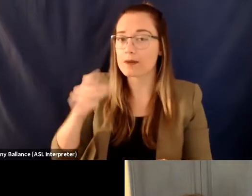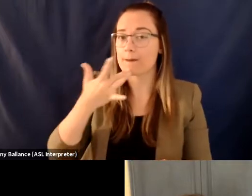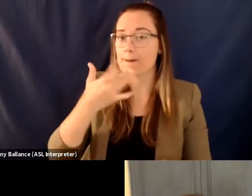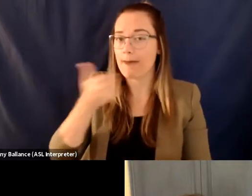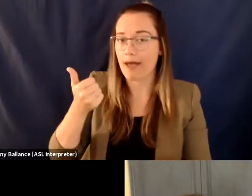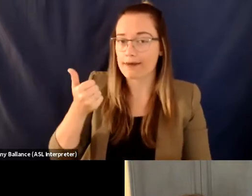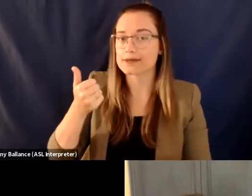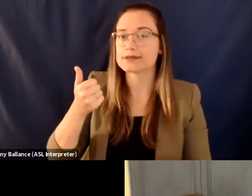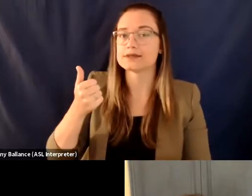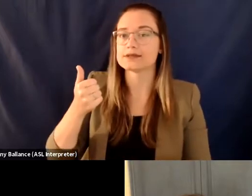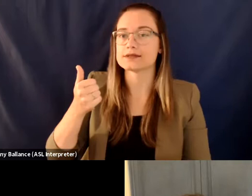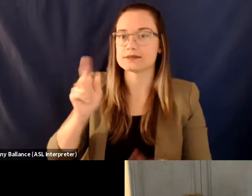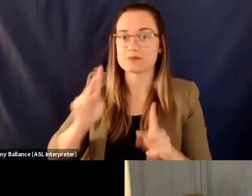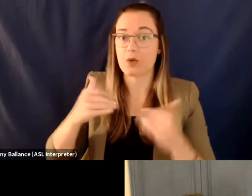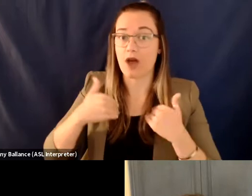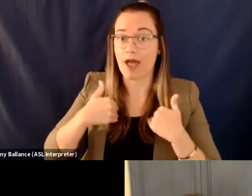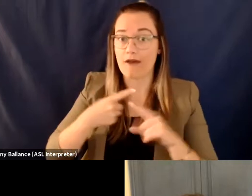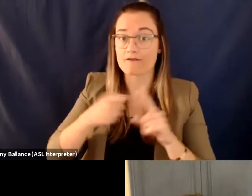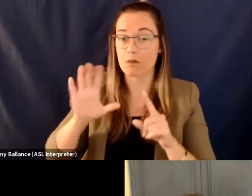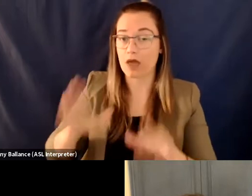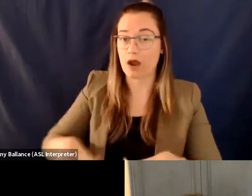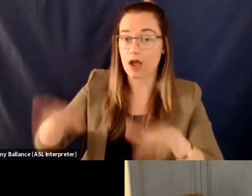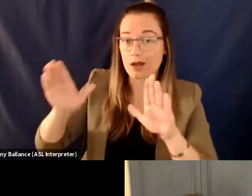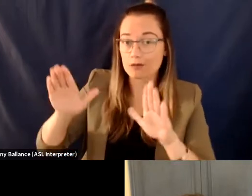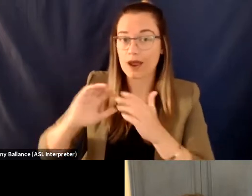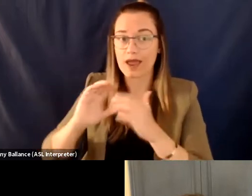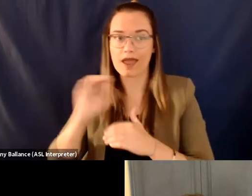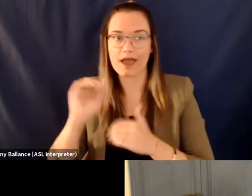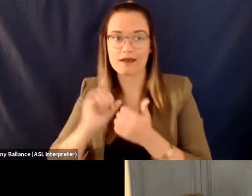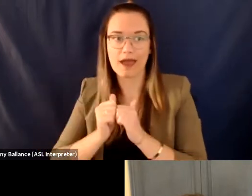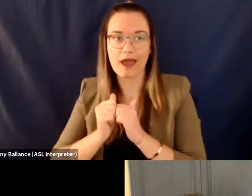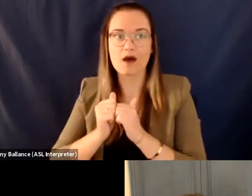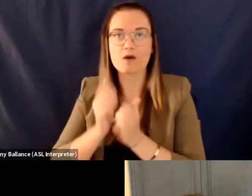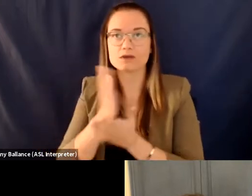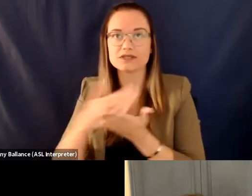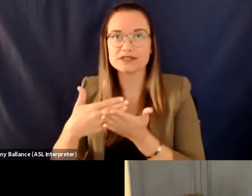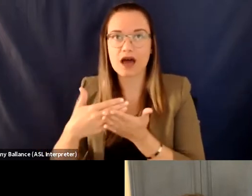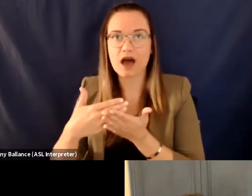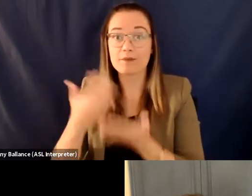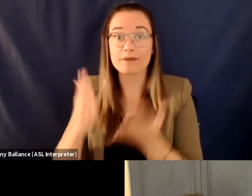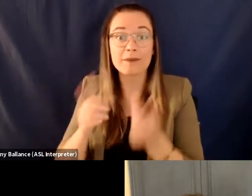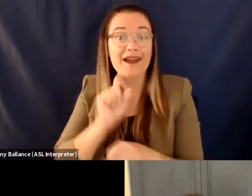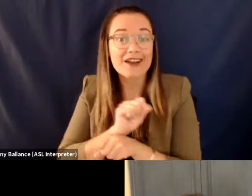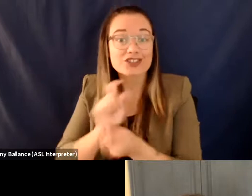had coming in that came from their upbringing and how few of them walked away having changed them?